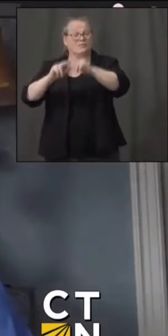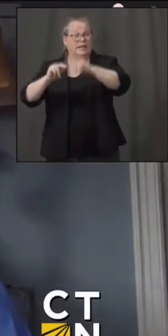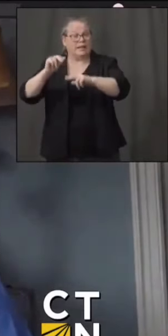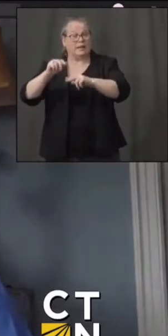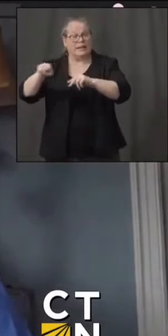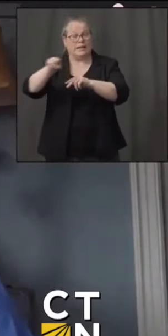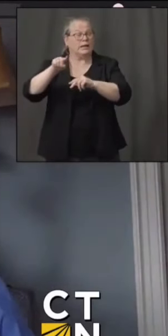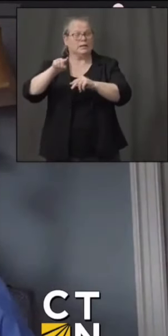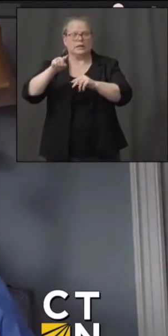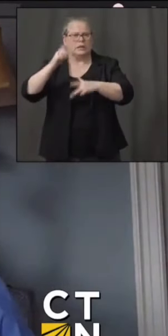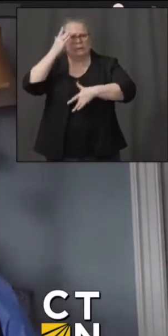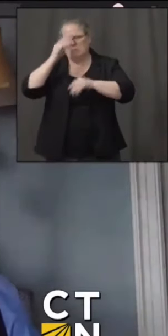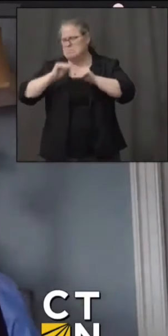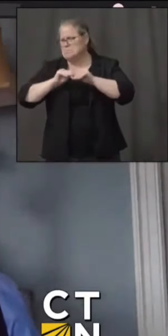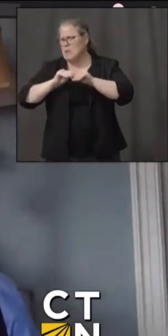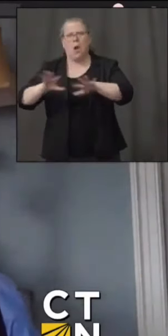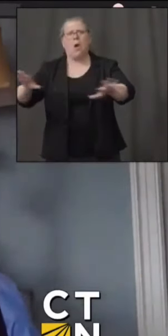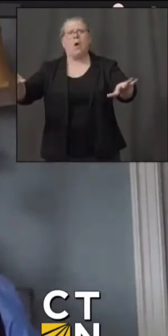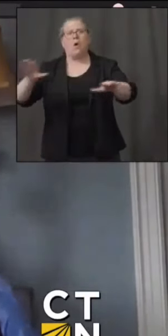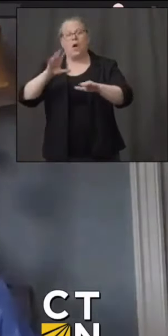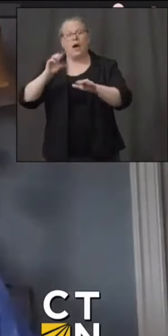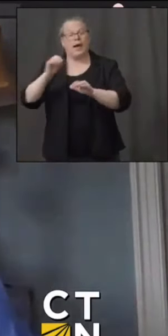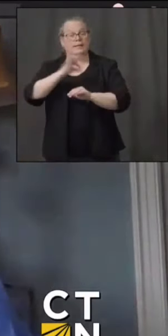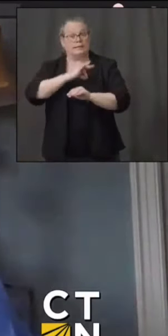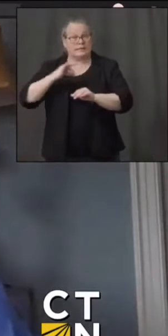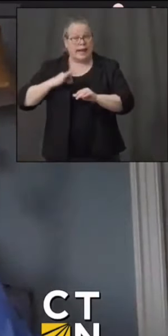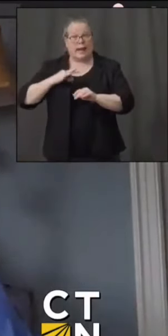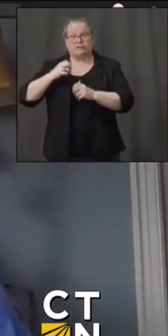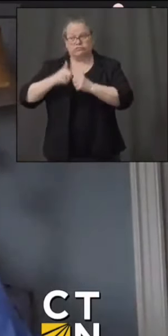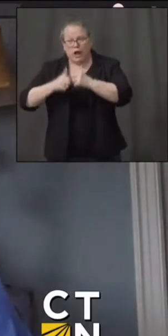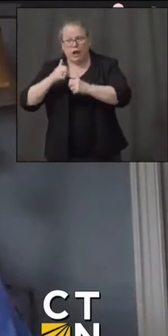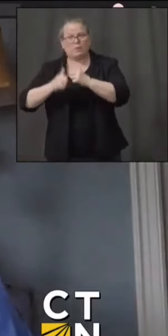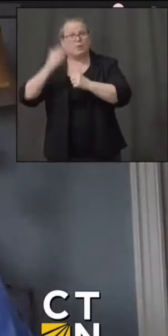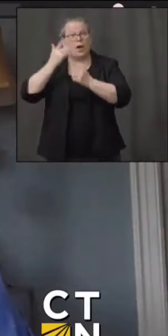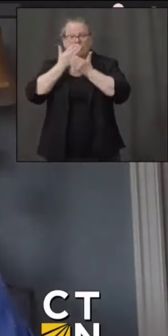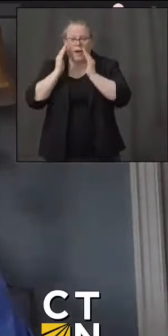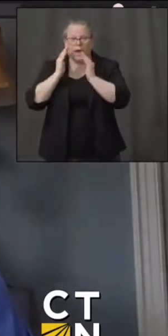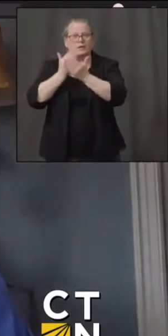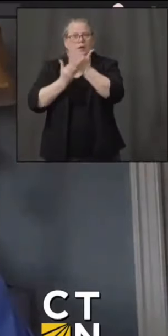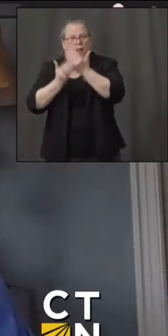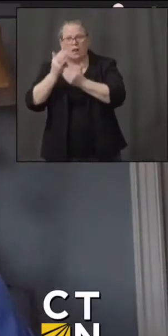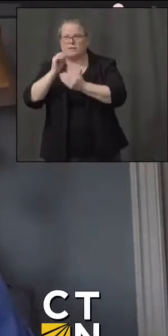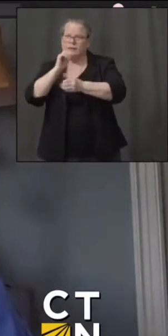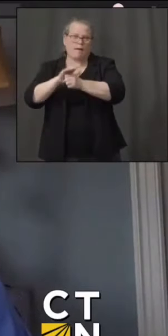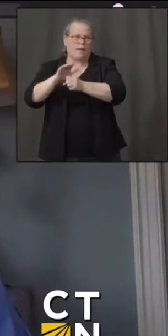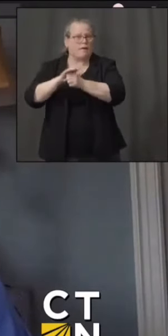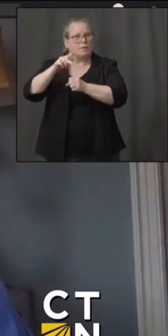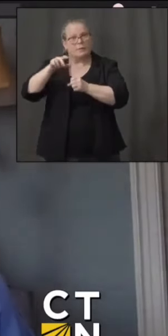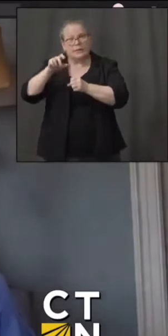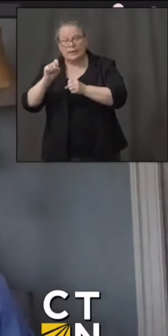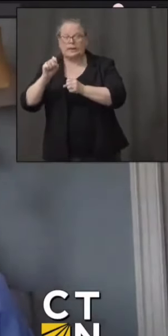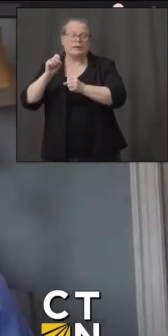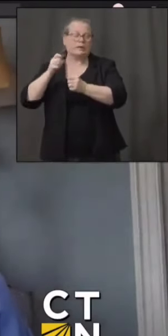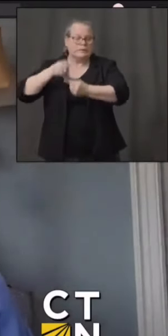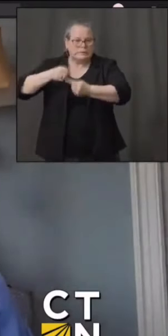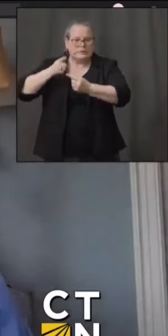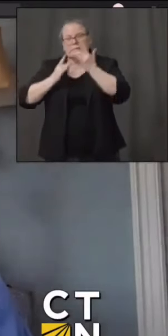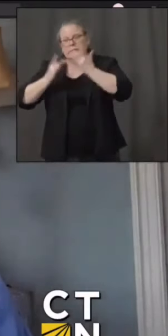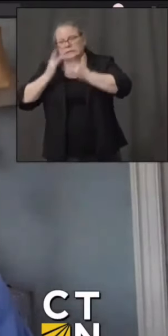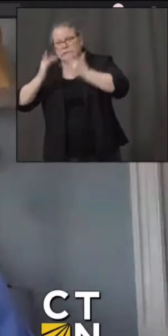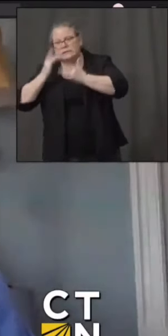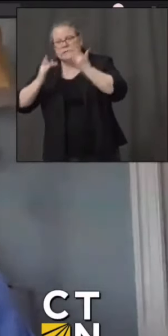and staffing was really an issue. Things have improved, although there is still a lot of work to do.